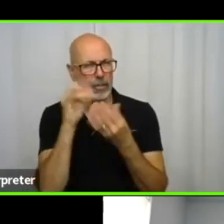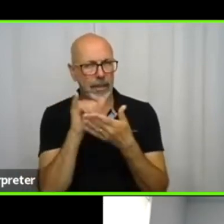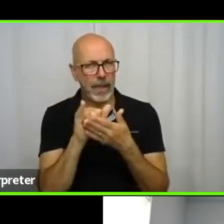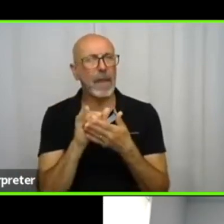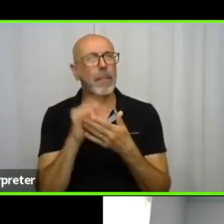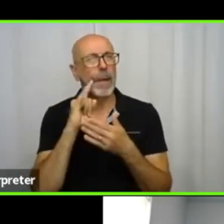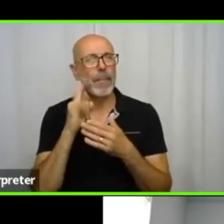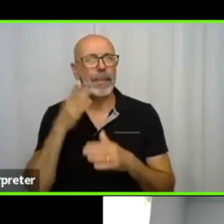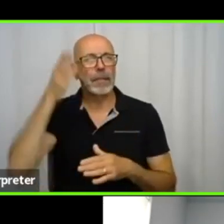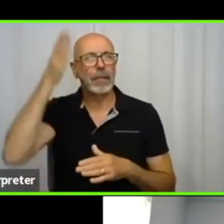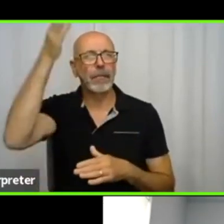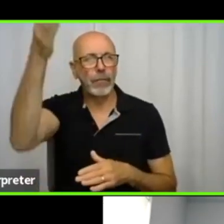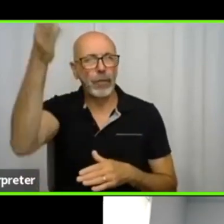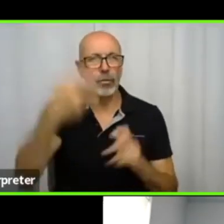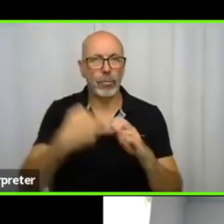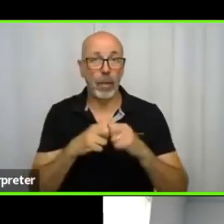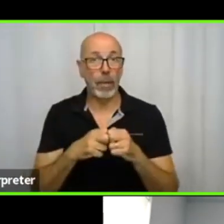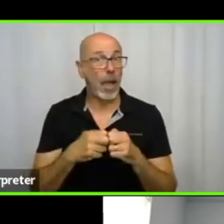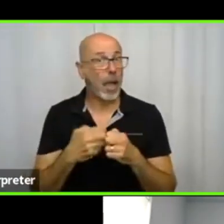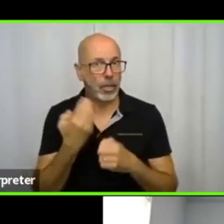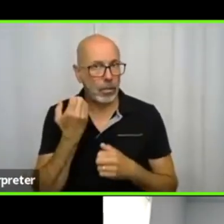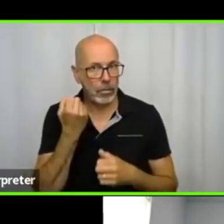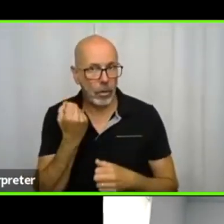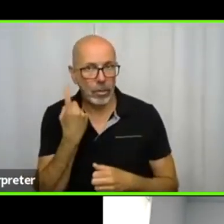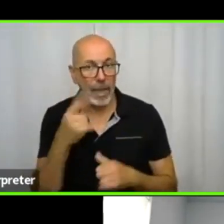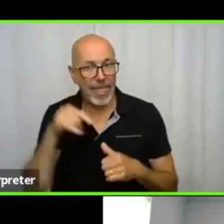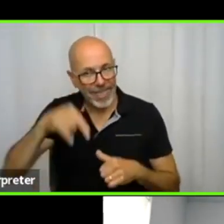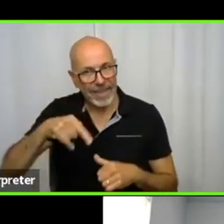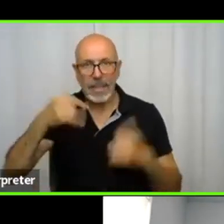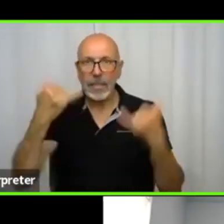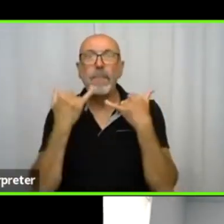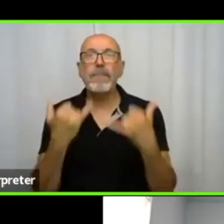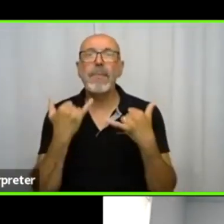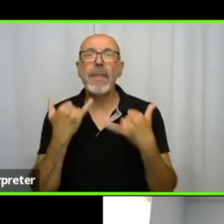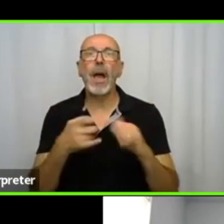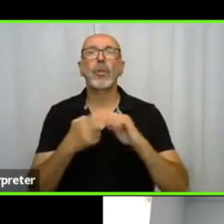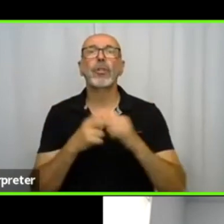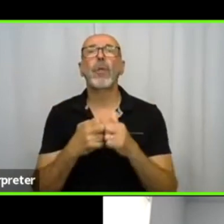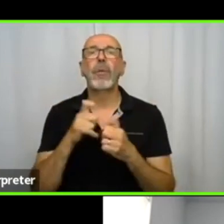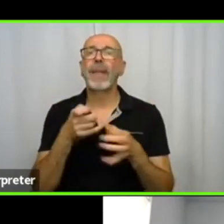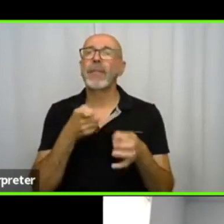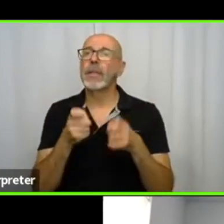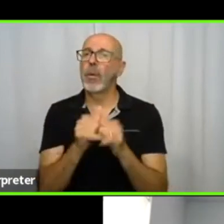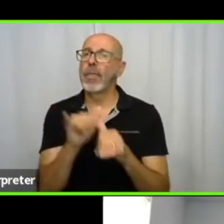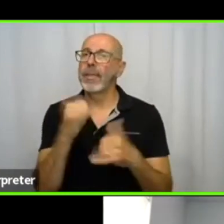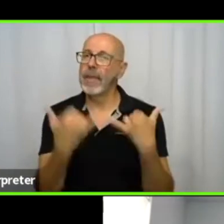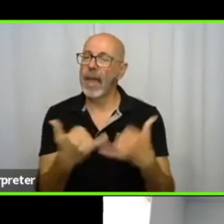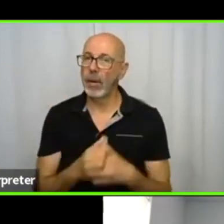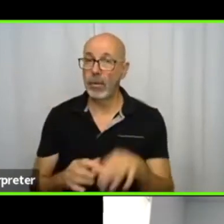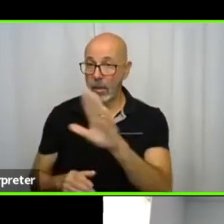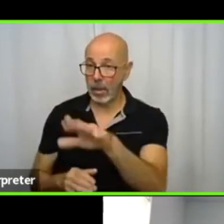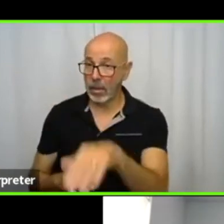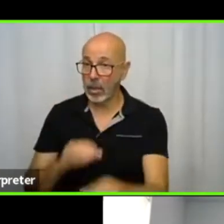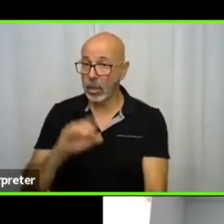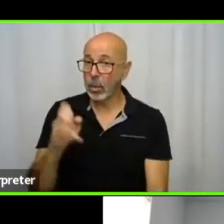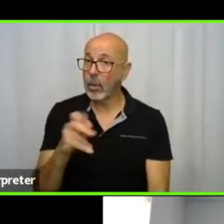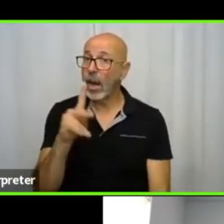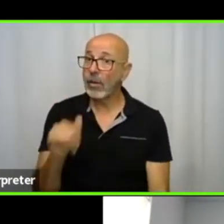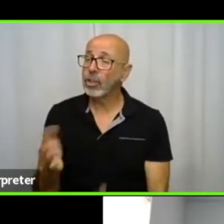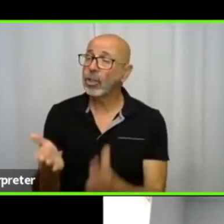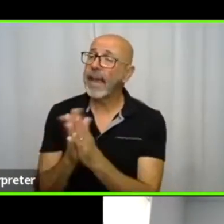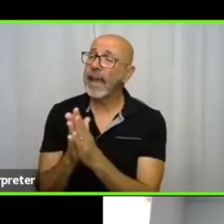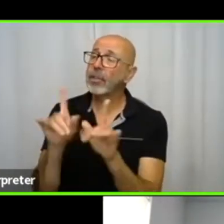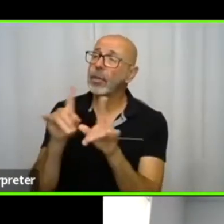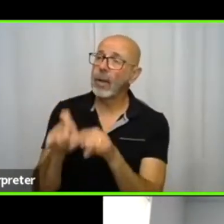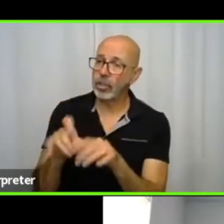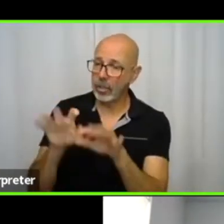longer term problem and might not realize that this is a very present problem they need to deal with. So Erica just asked the